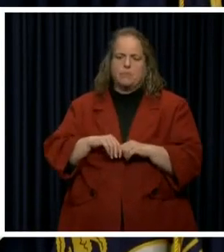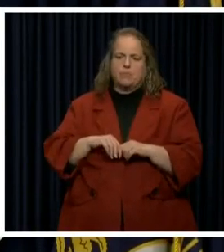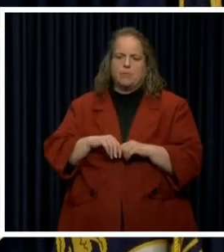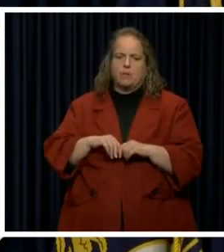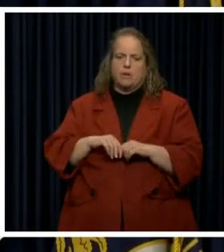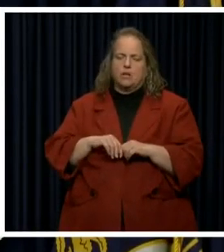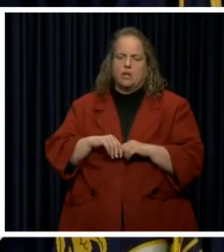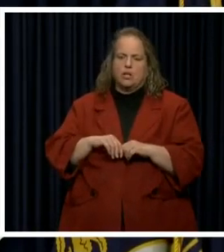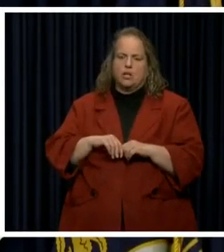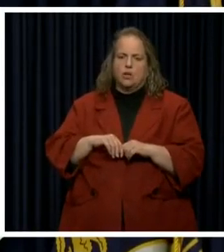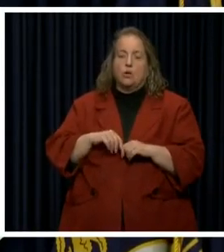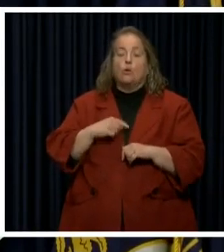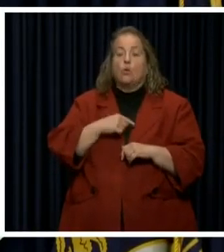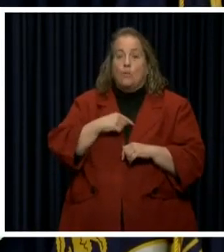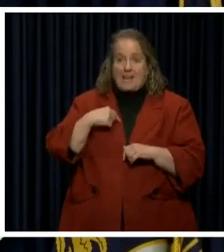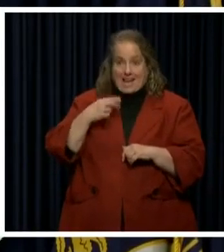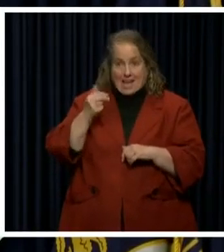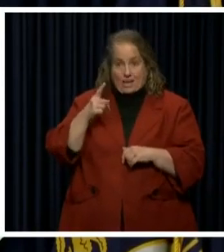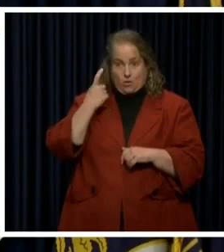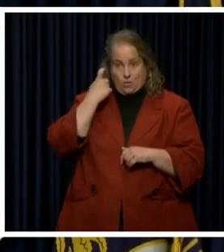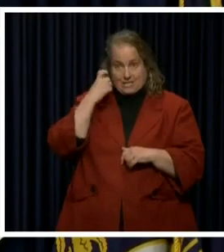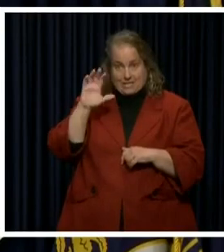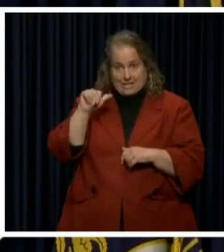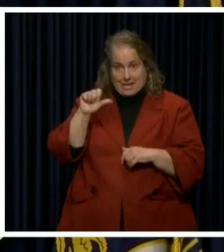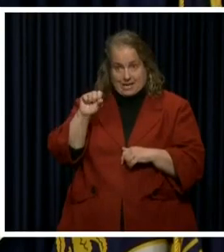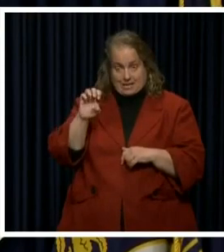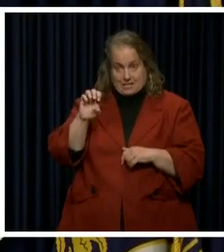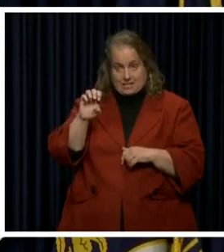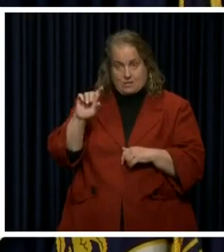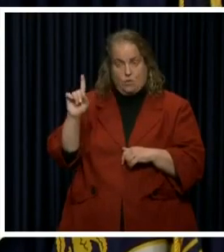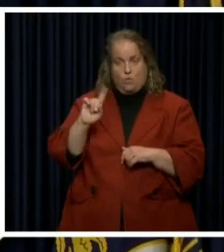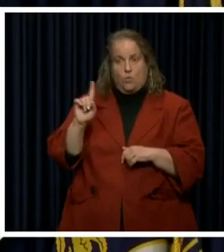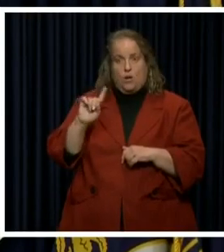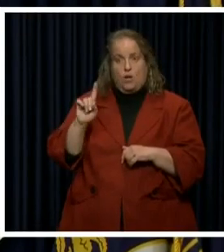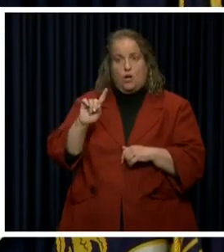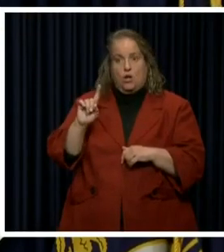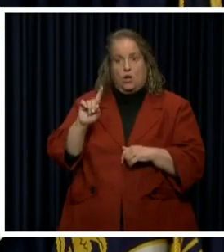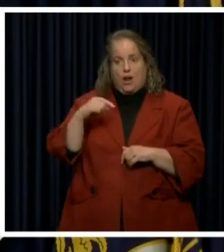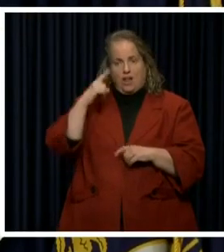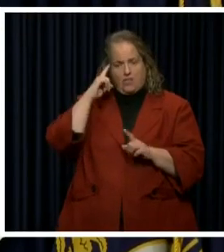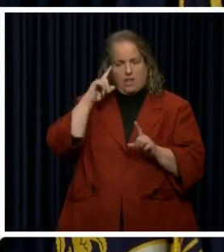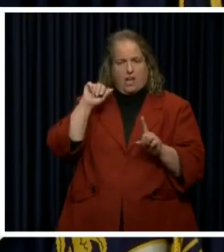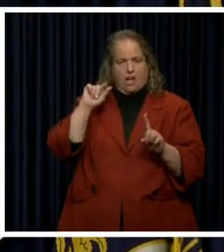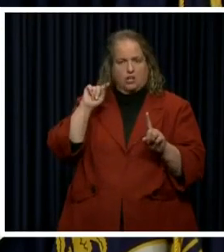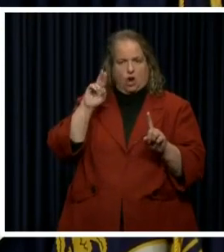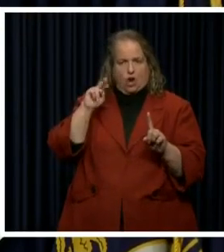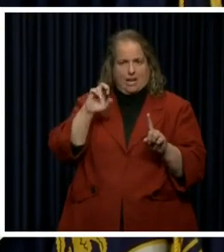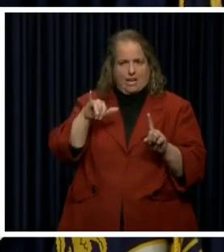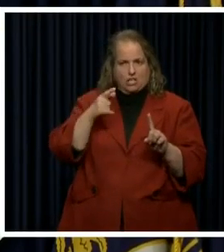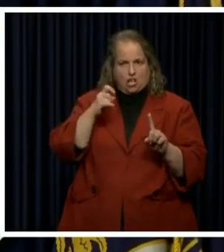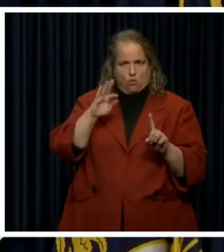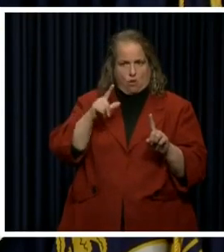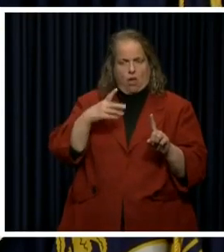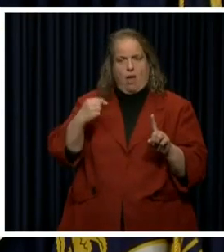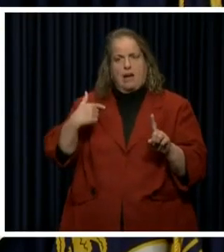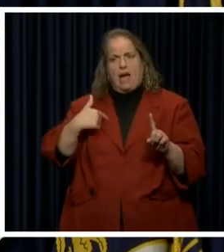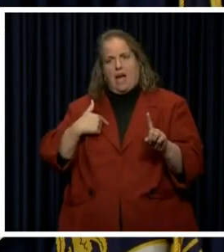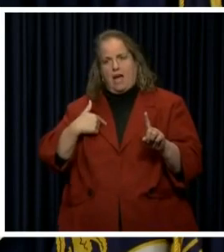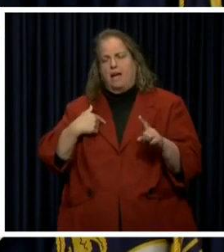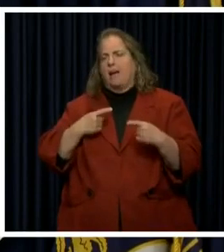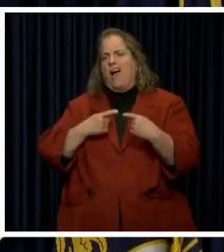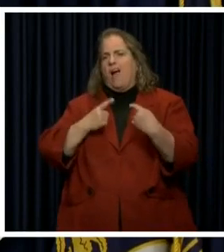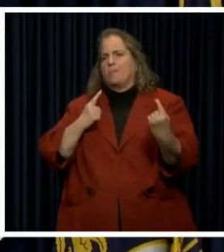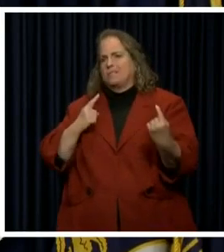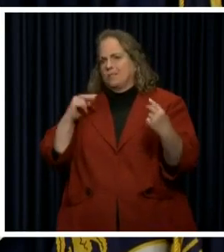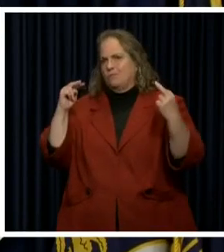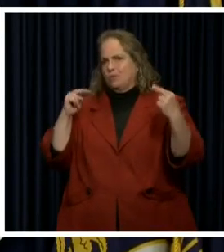that we had a recent case where I think the Attorney General and I were on different sides.